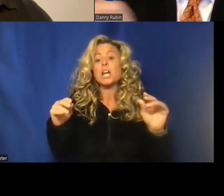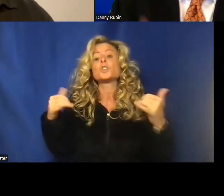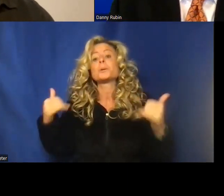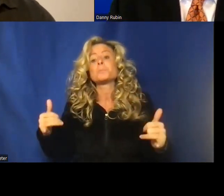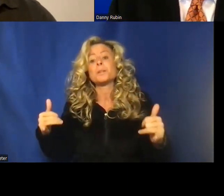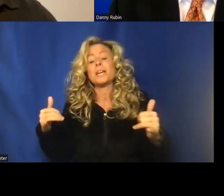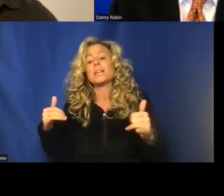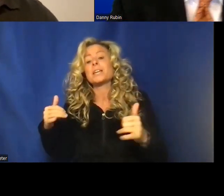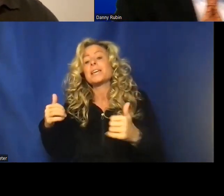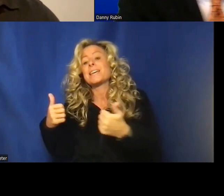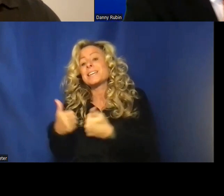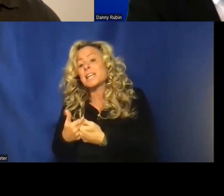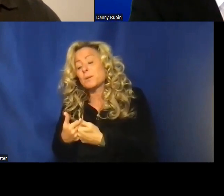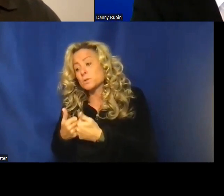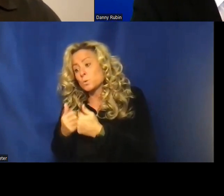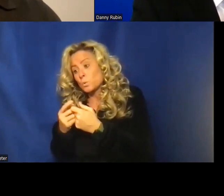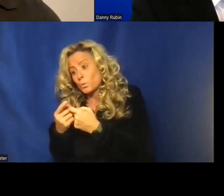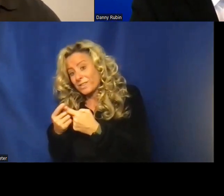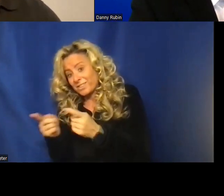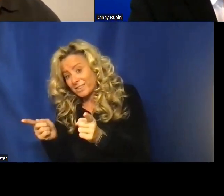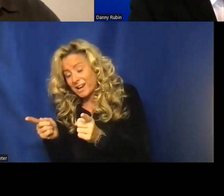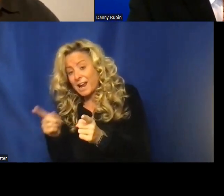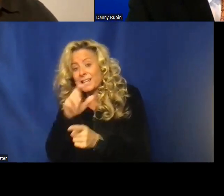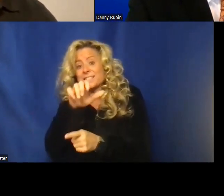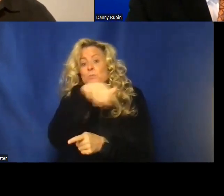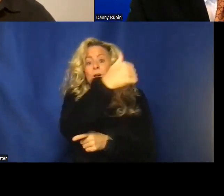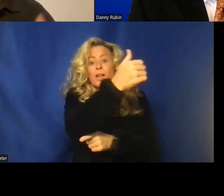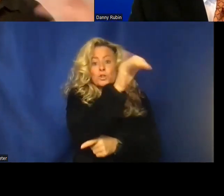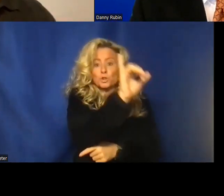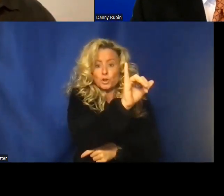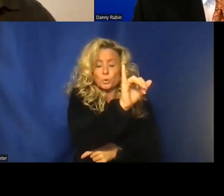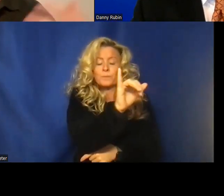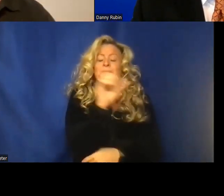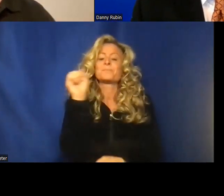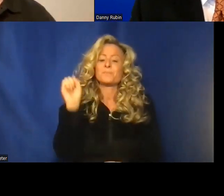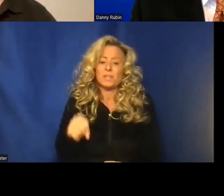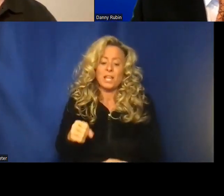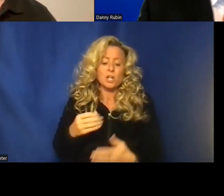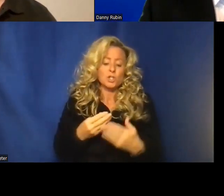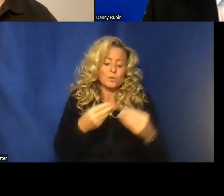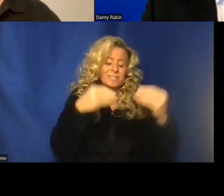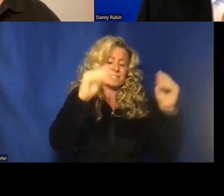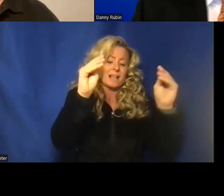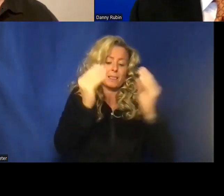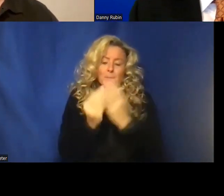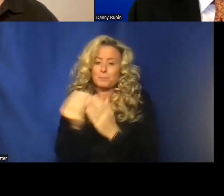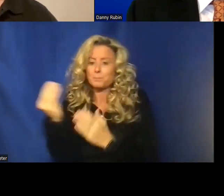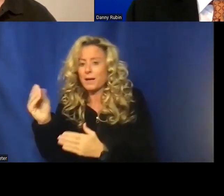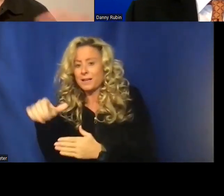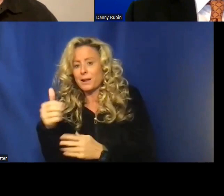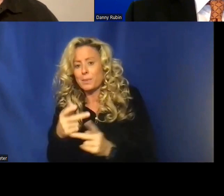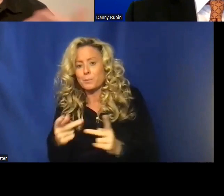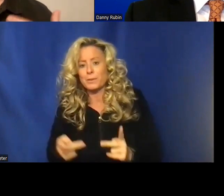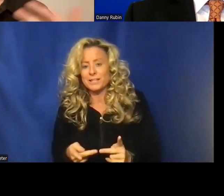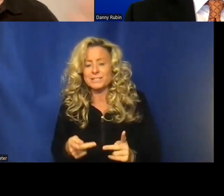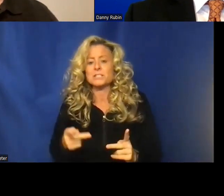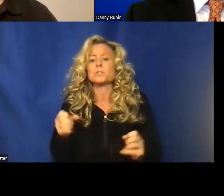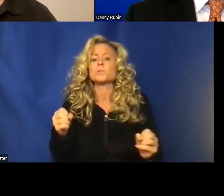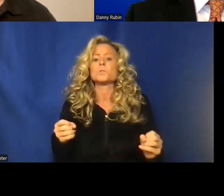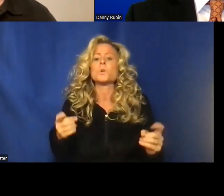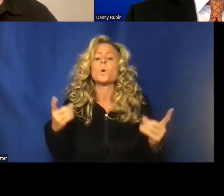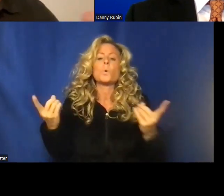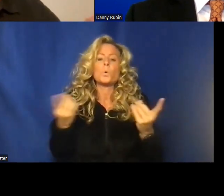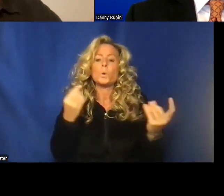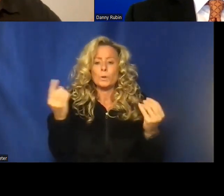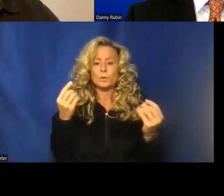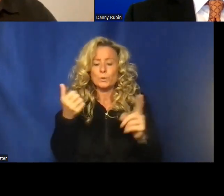you, but you can also play games with those cards somewhere else. Exactly. And you can sell them and buy them in other places. So one of the things that we have to do